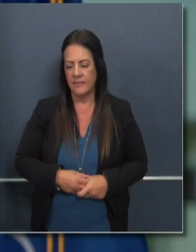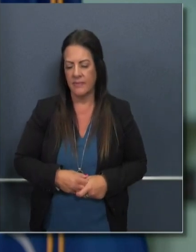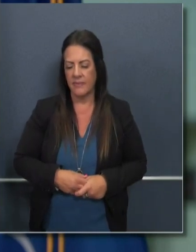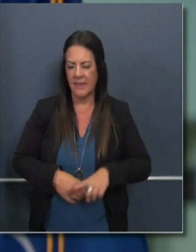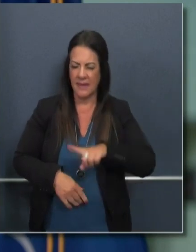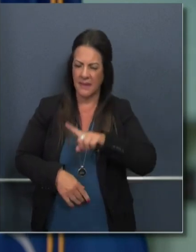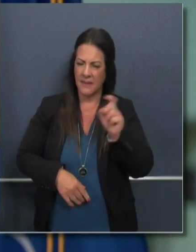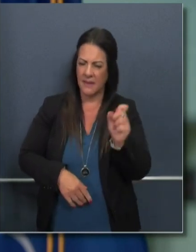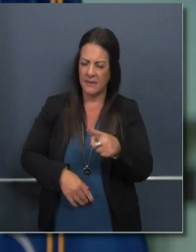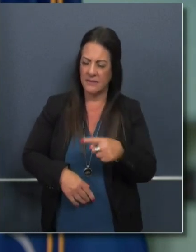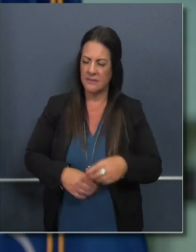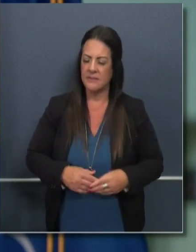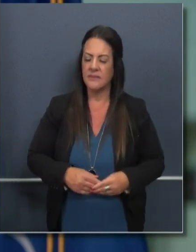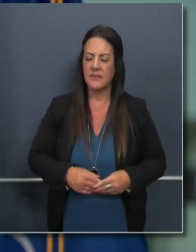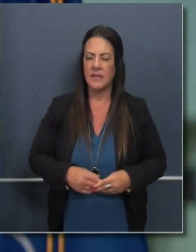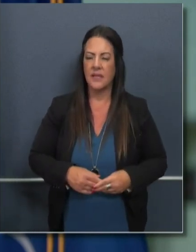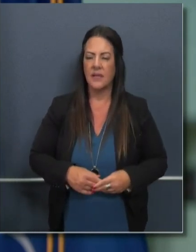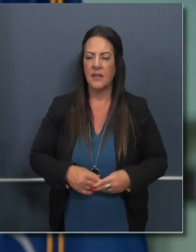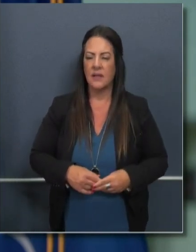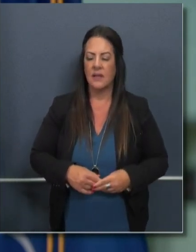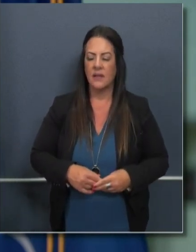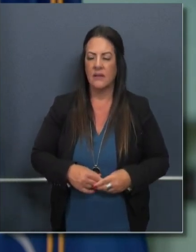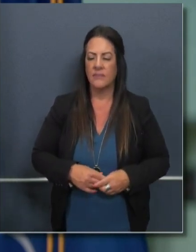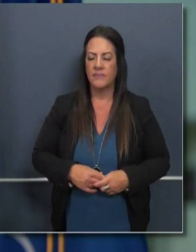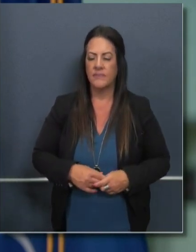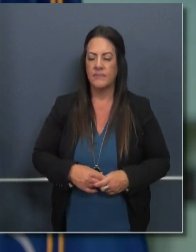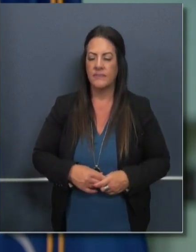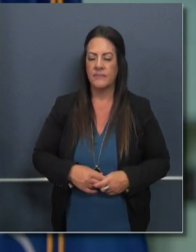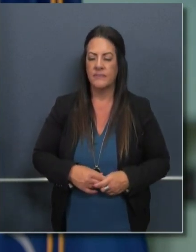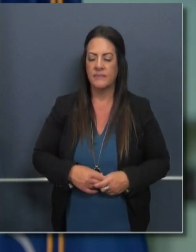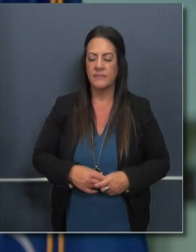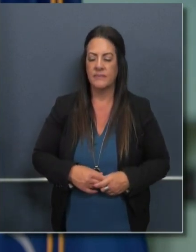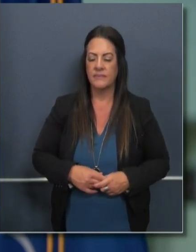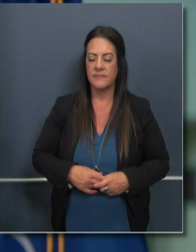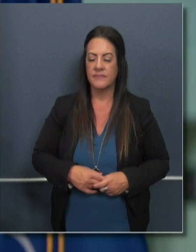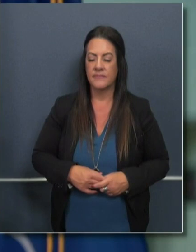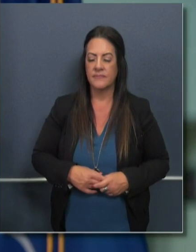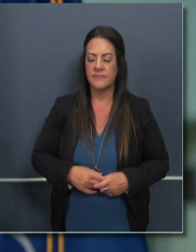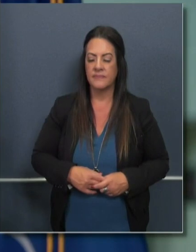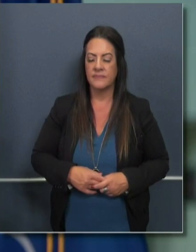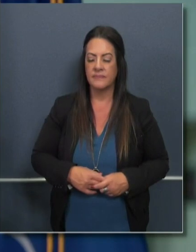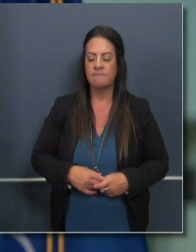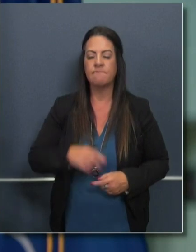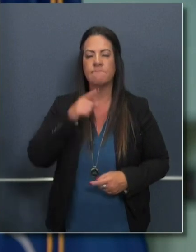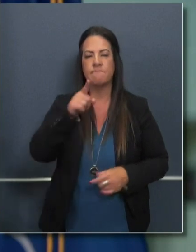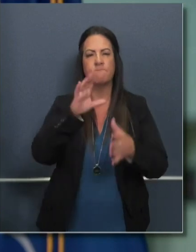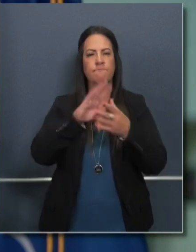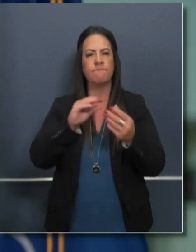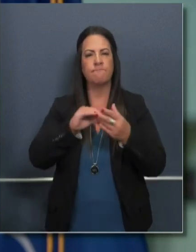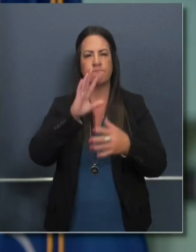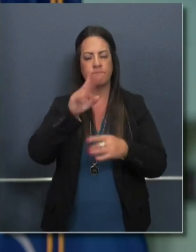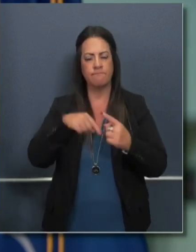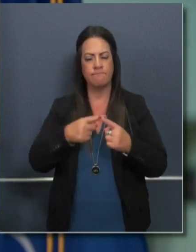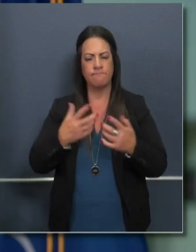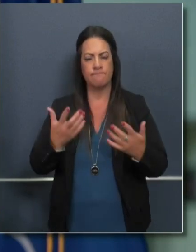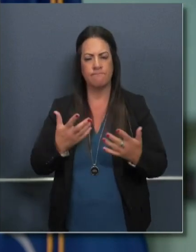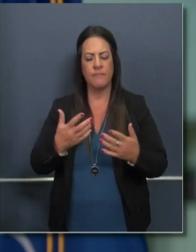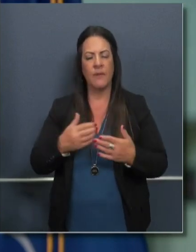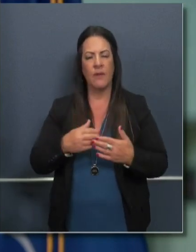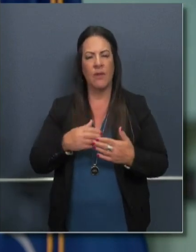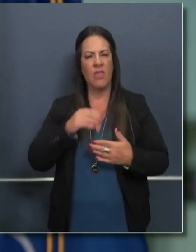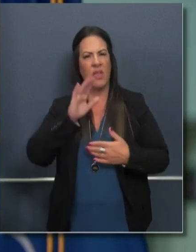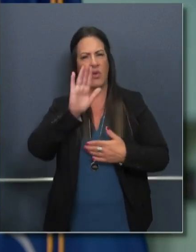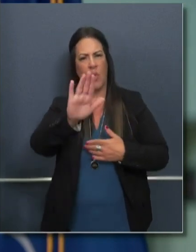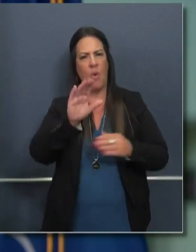Hi, Governor. So you had talked earlier this week about how your administration was putting out more detailed